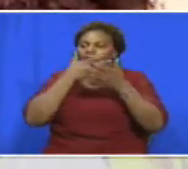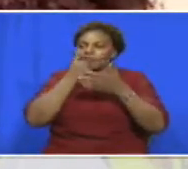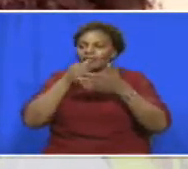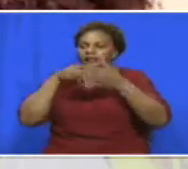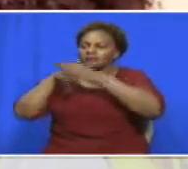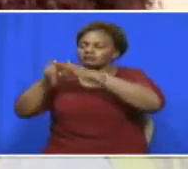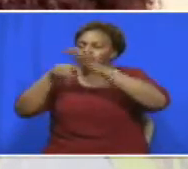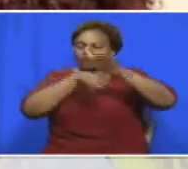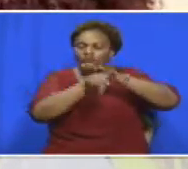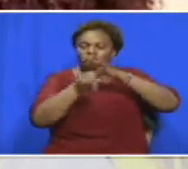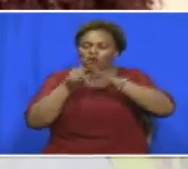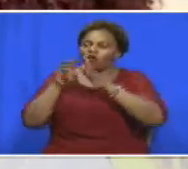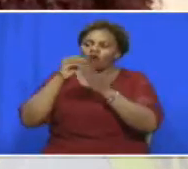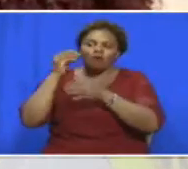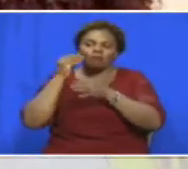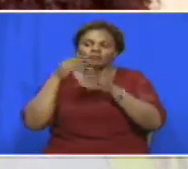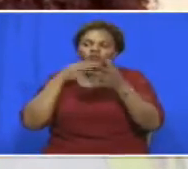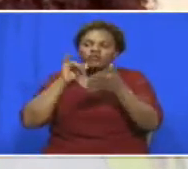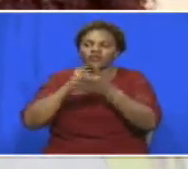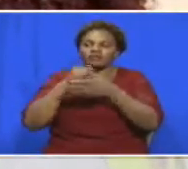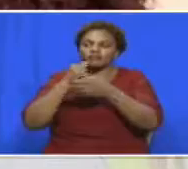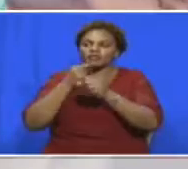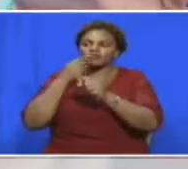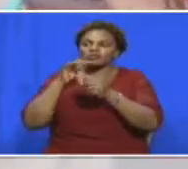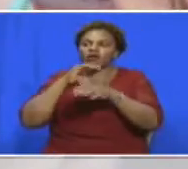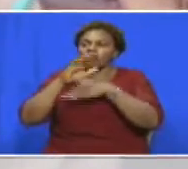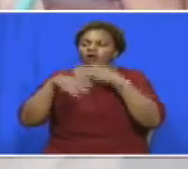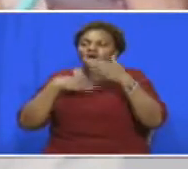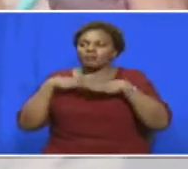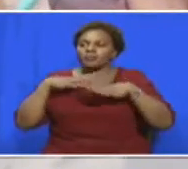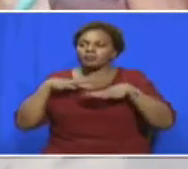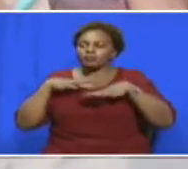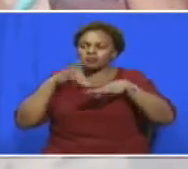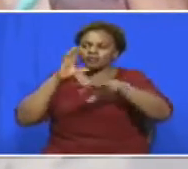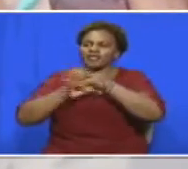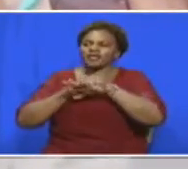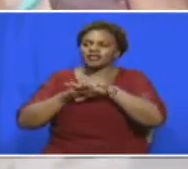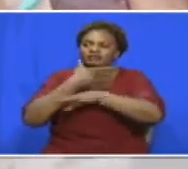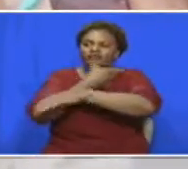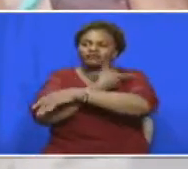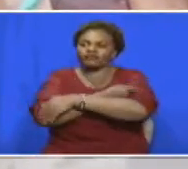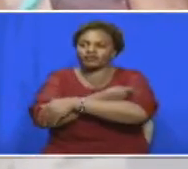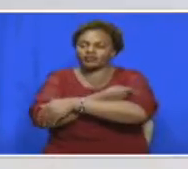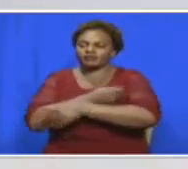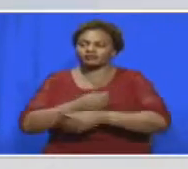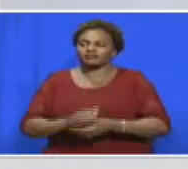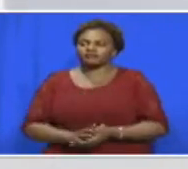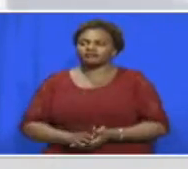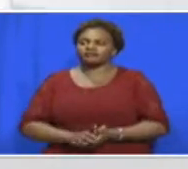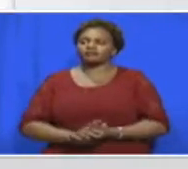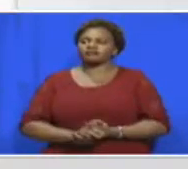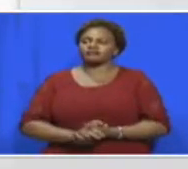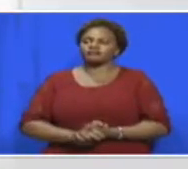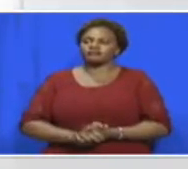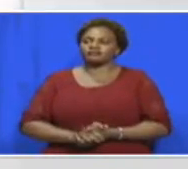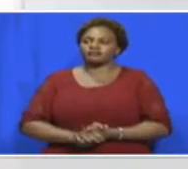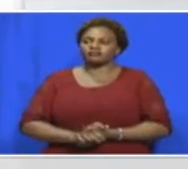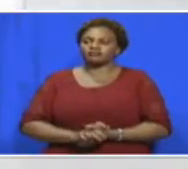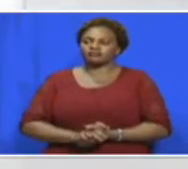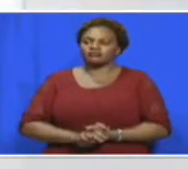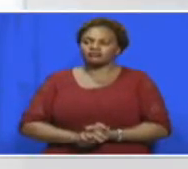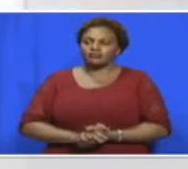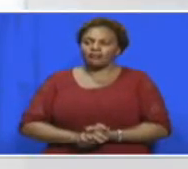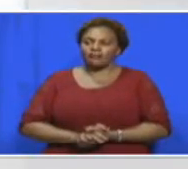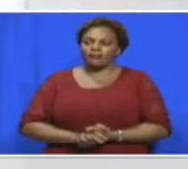hiyo mahali walipo ili kuhakikisha kuwa hakuna anayesusia chanjo kwa kukosa nafasi. The uptake of the vaccine